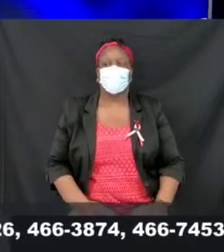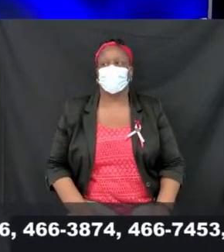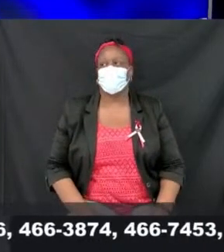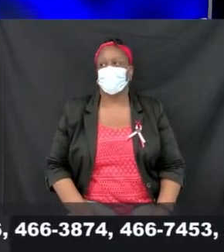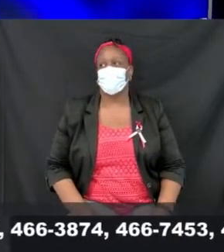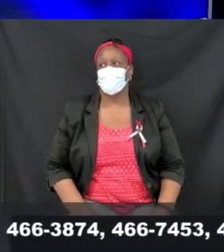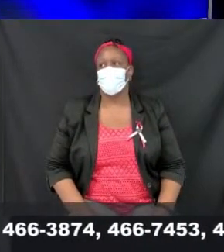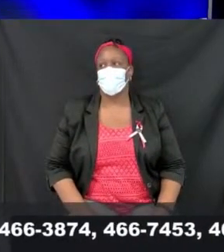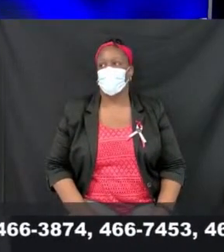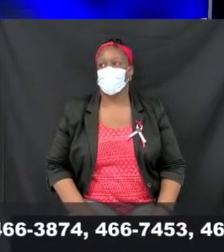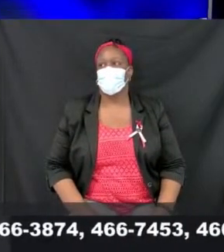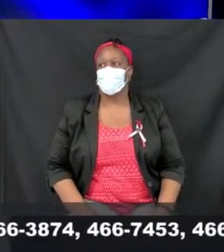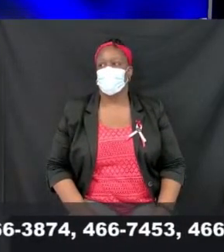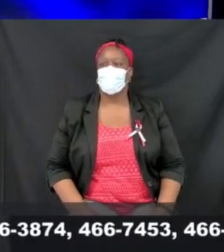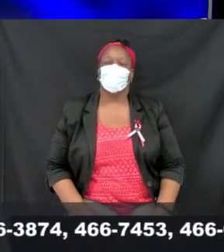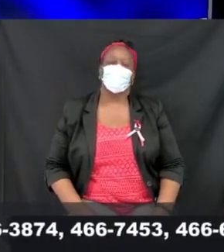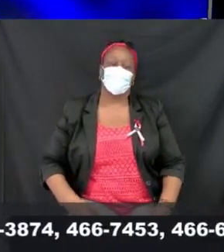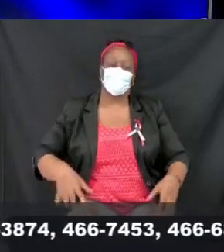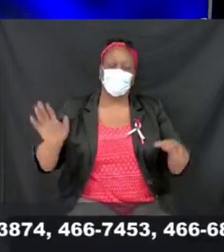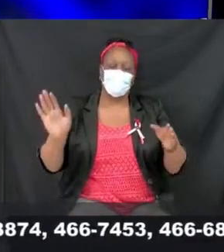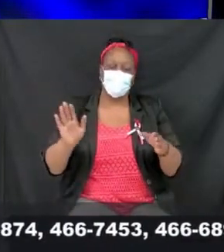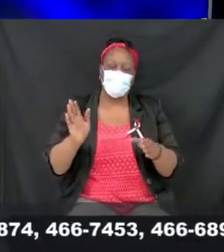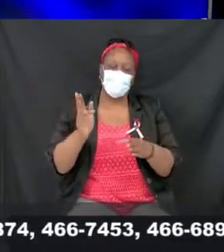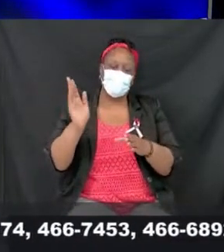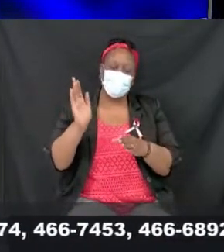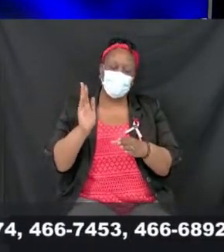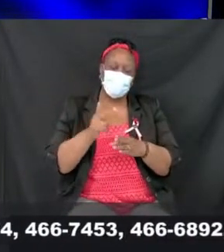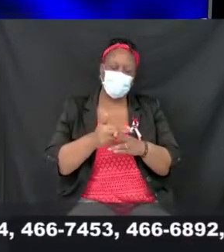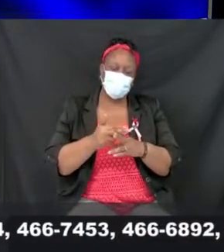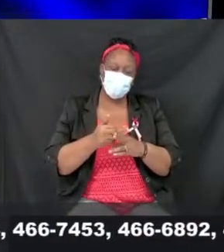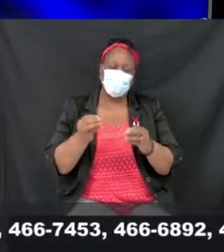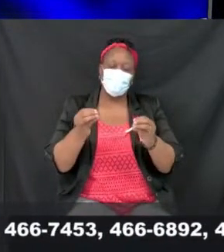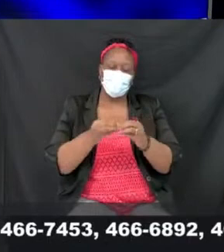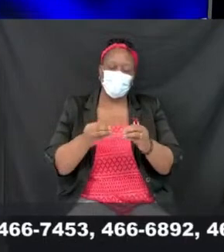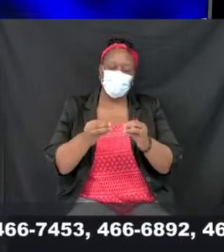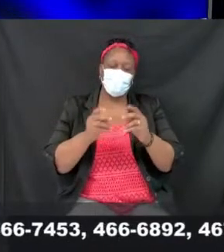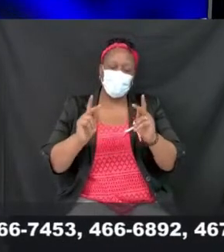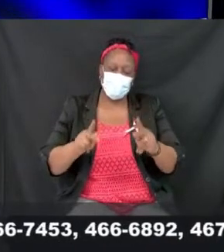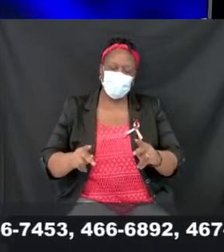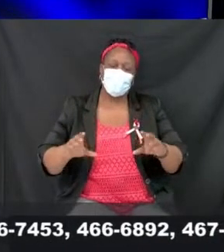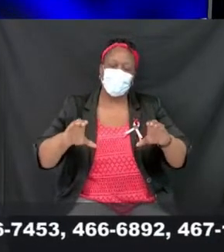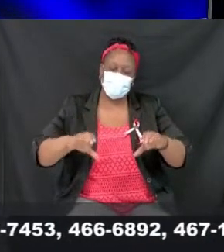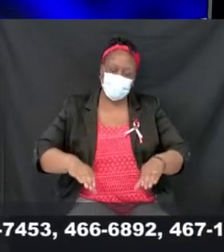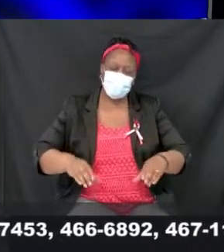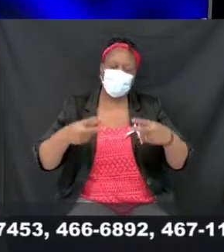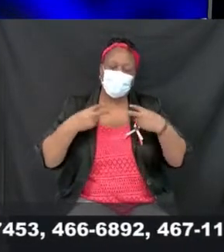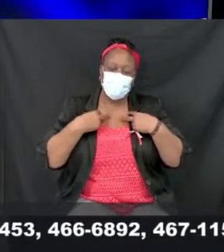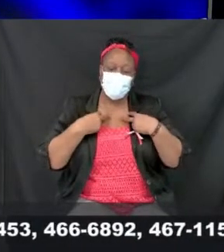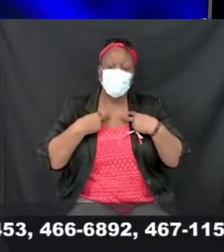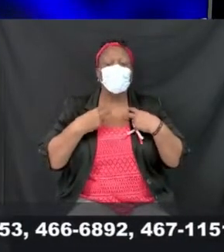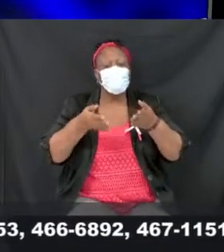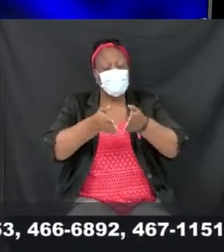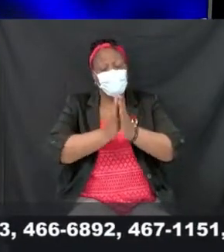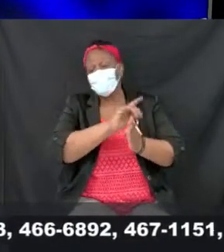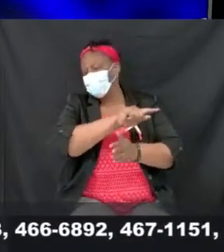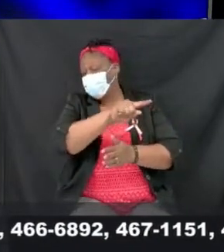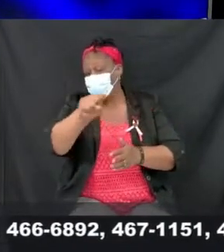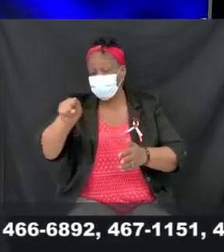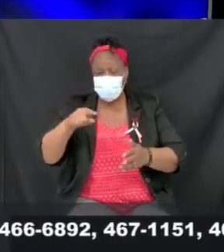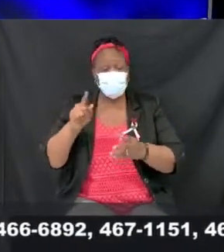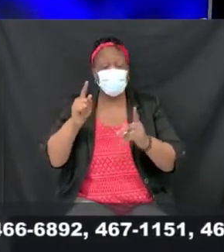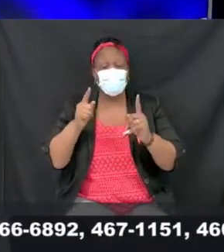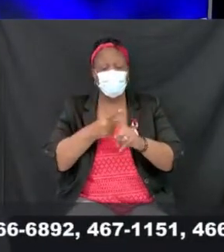As you become more liberal with permissions for social activities, we ask that you do your part to ensure that your event